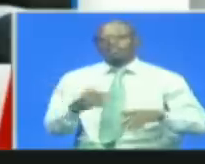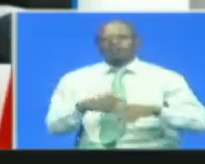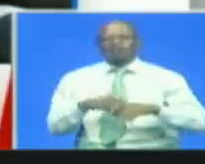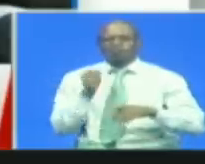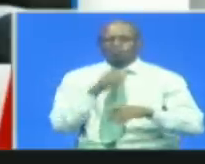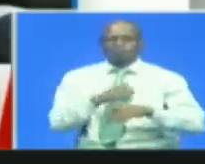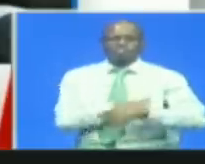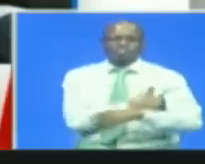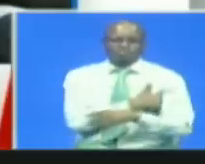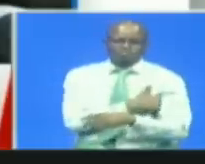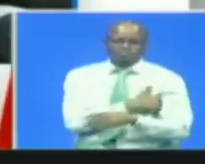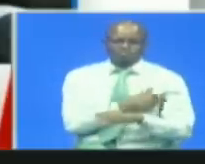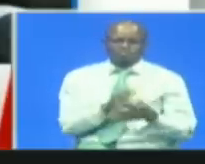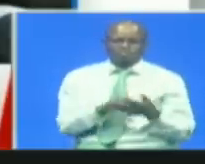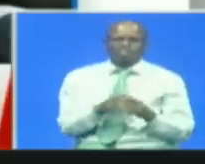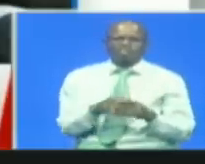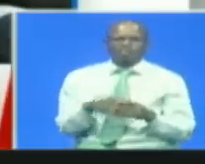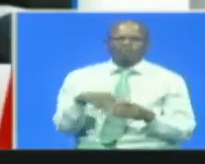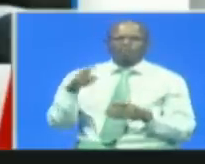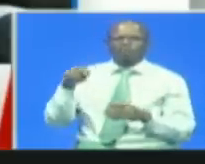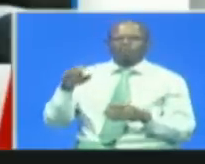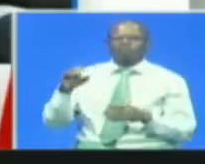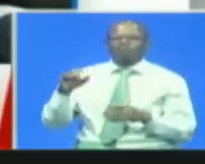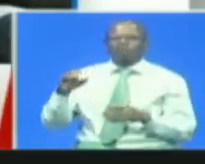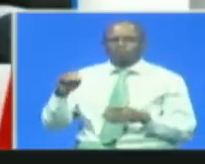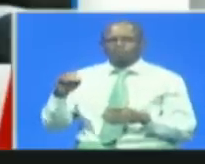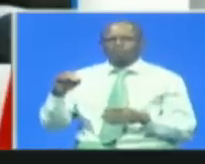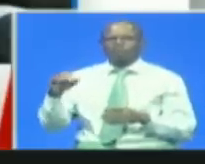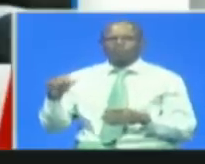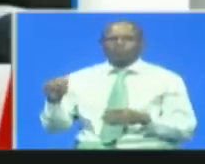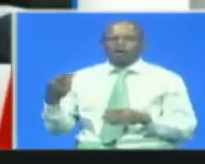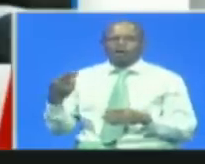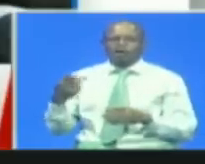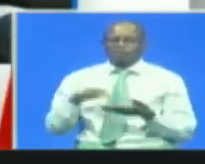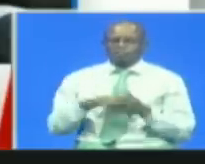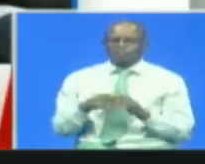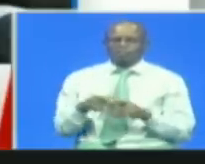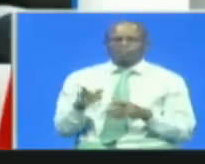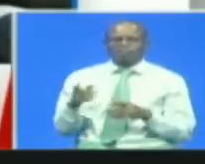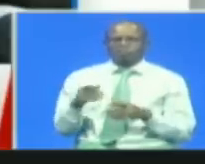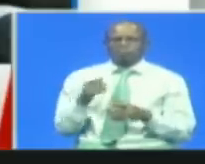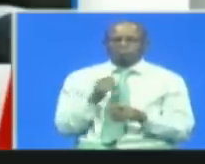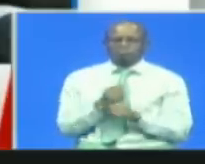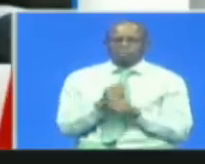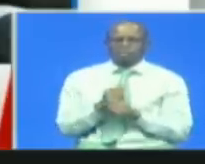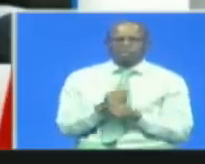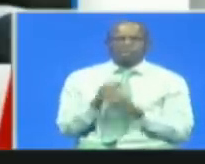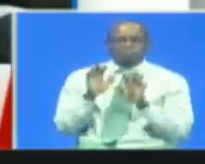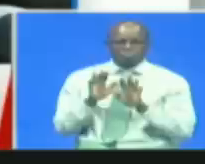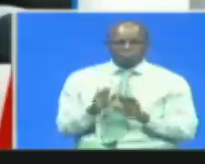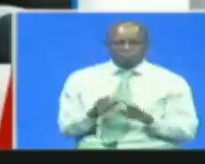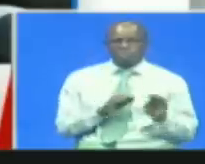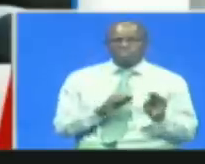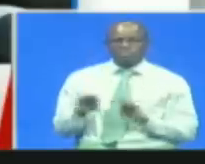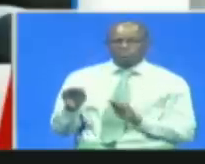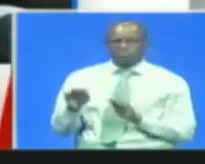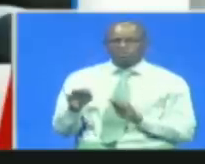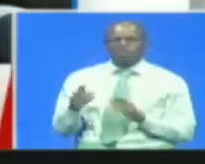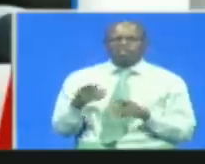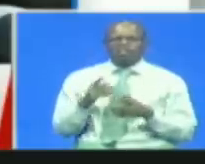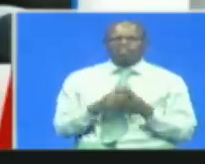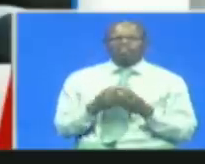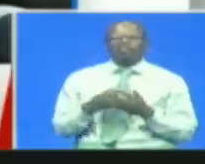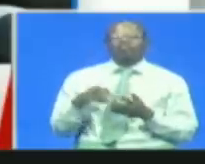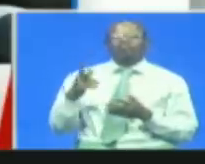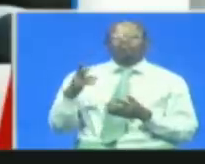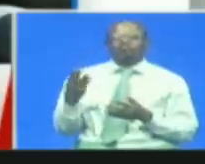involved ordering lands officials to make the necessary transfers to register the property and then, 24 years later, sold